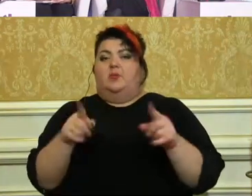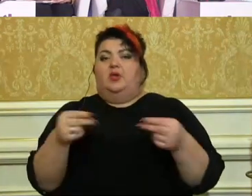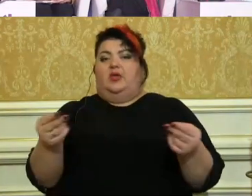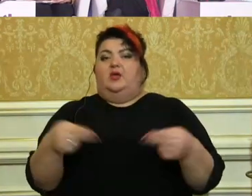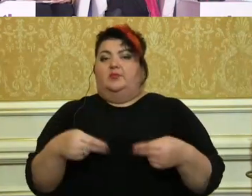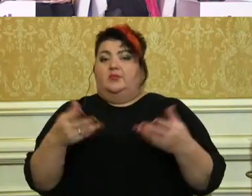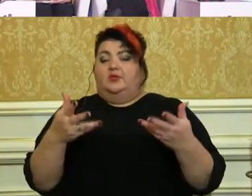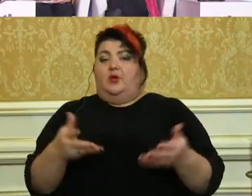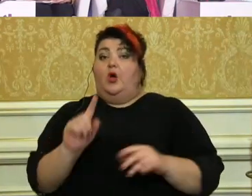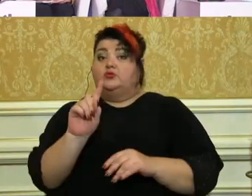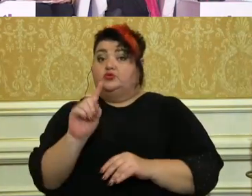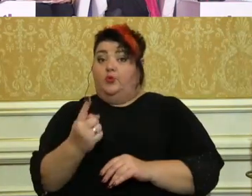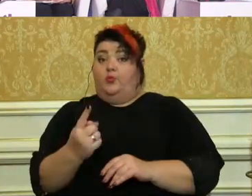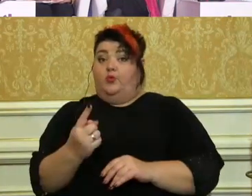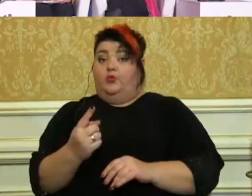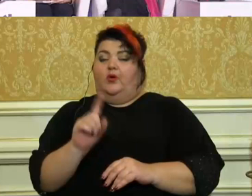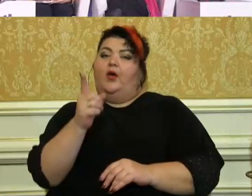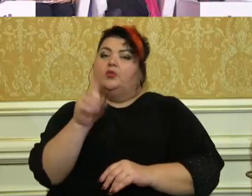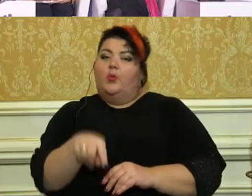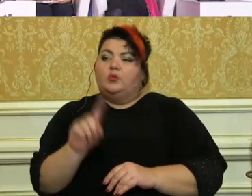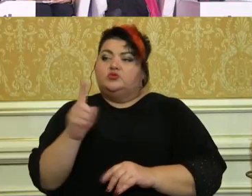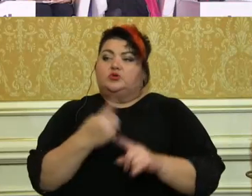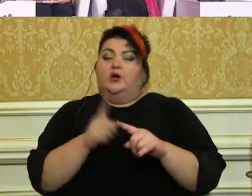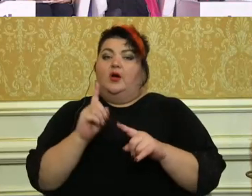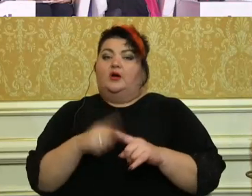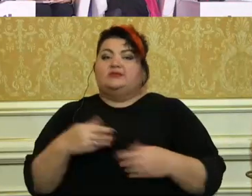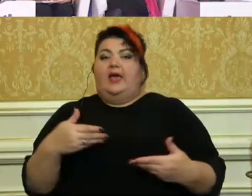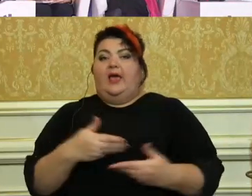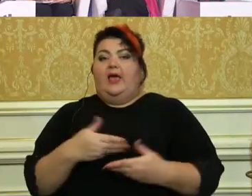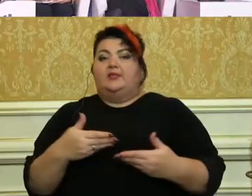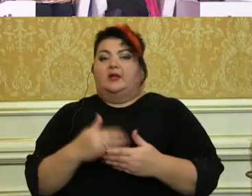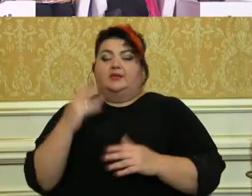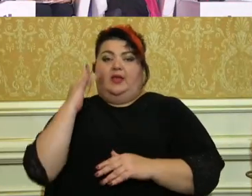Why? Because it's gender ideology against women's rights.